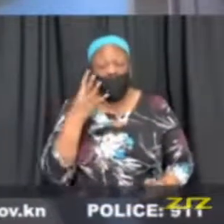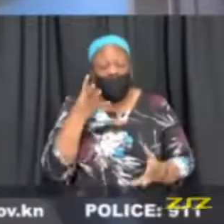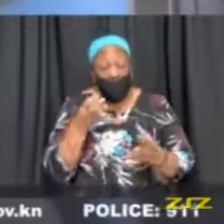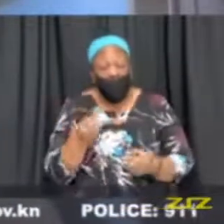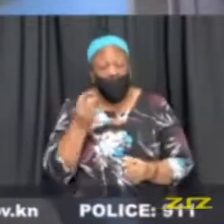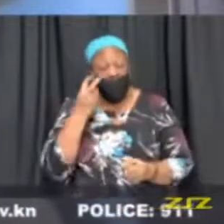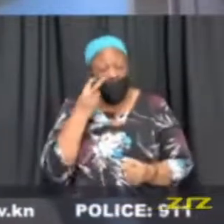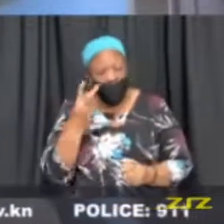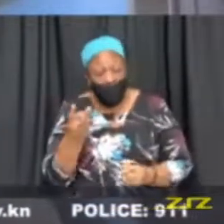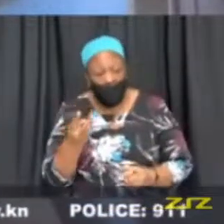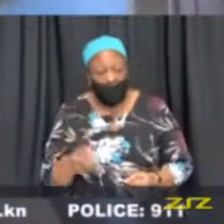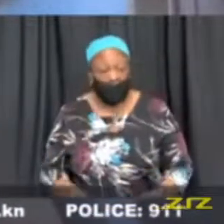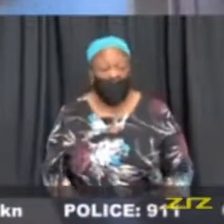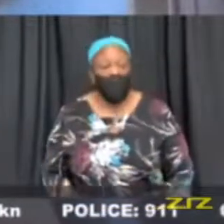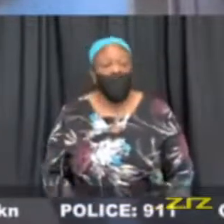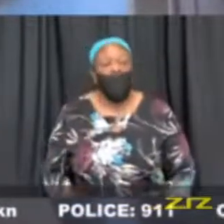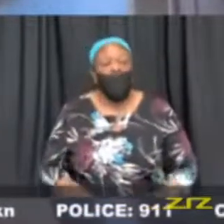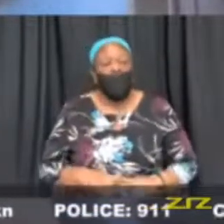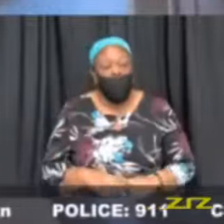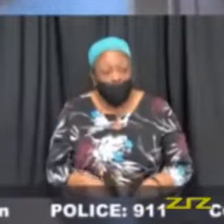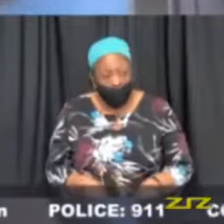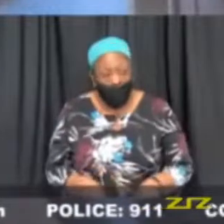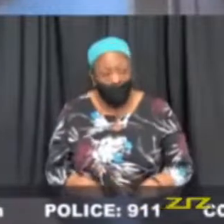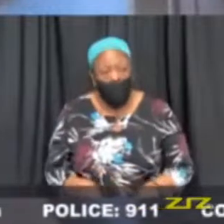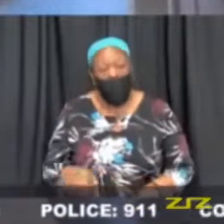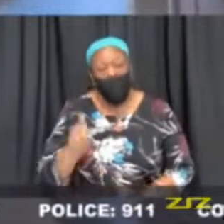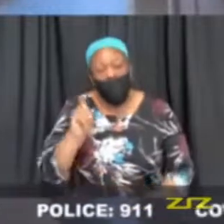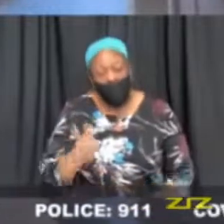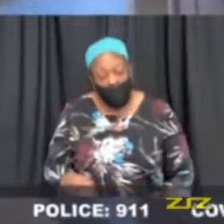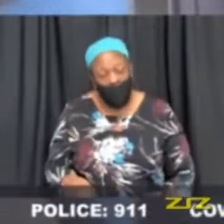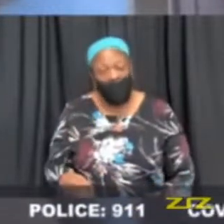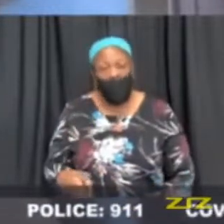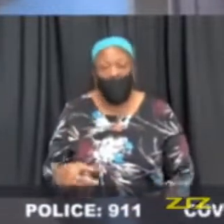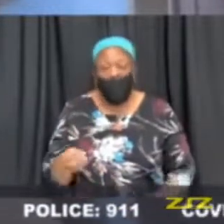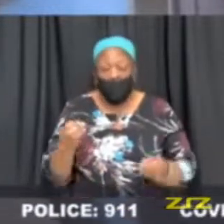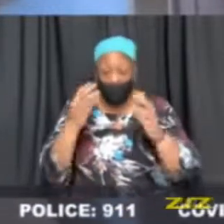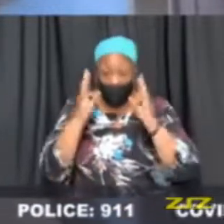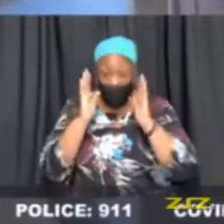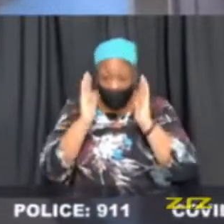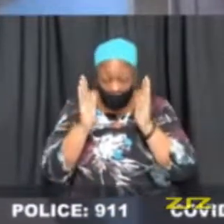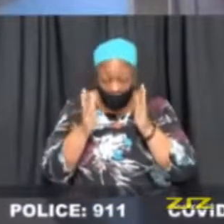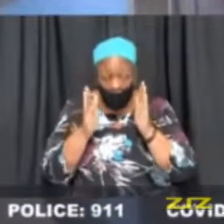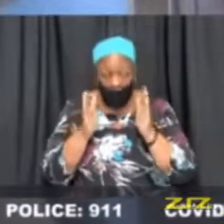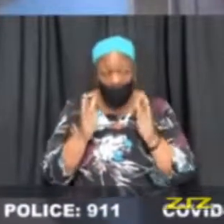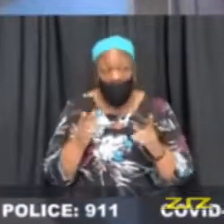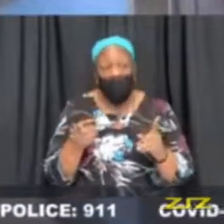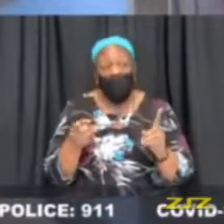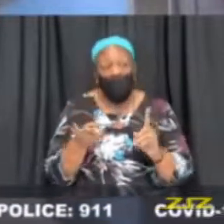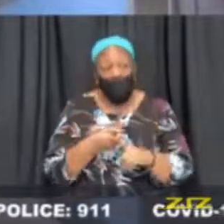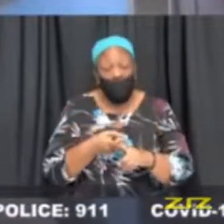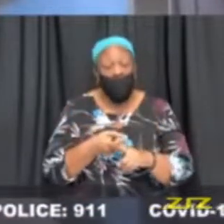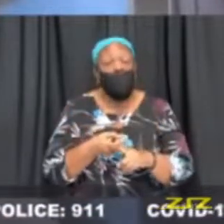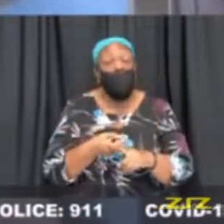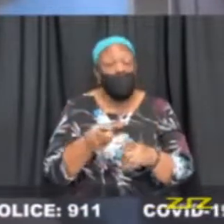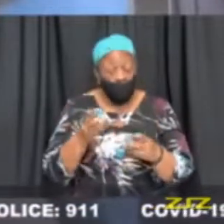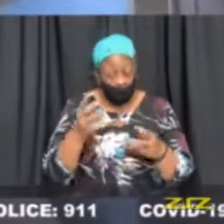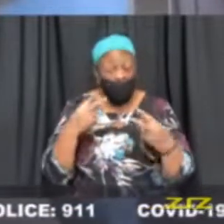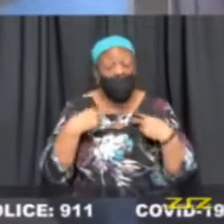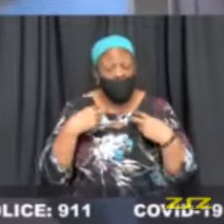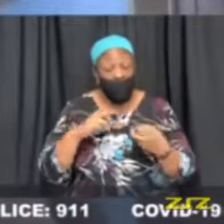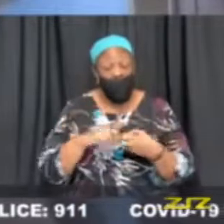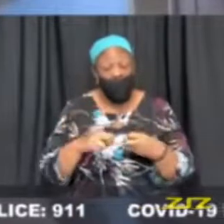etc. But we must also be aware that there are associated hazards with them,